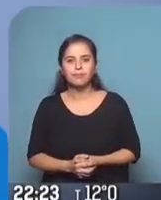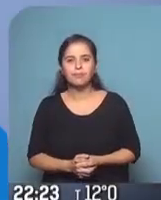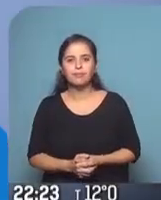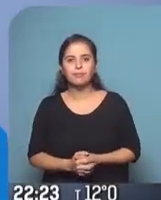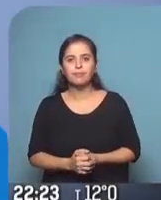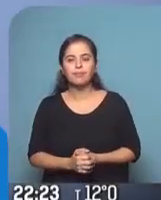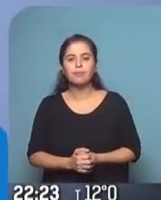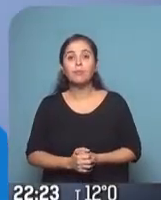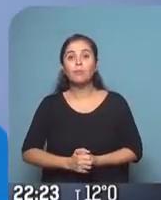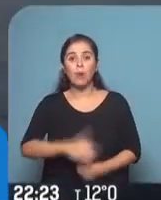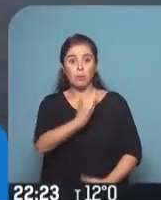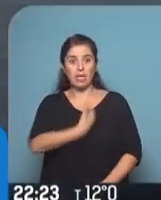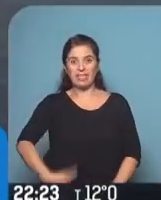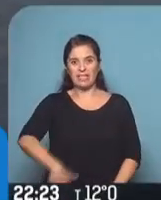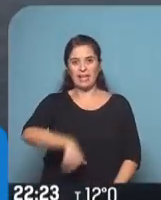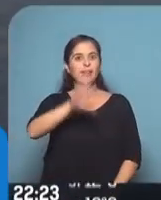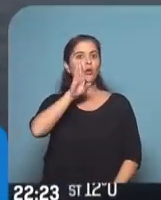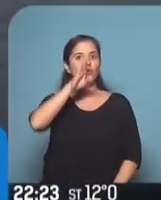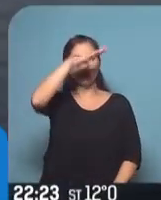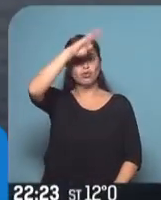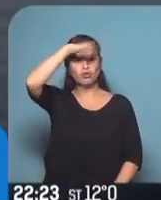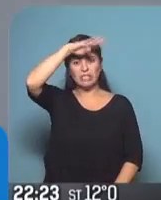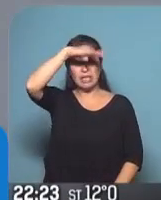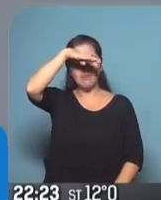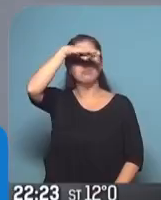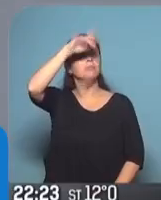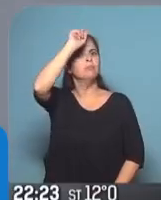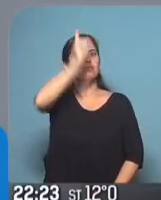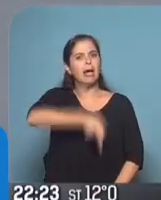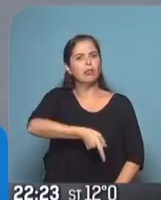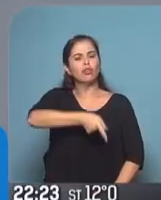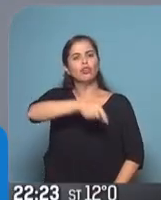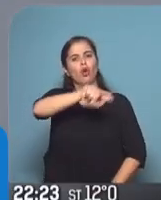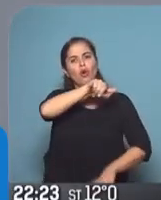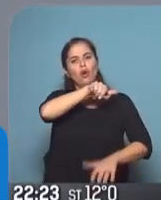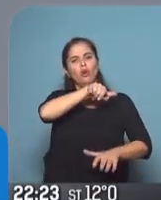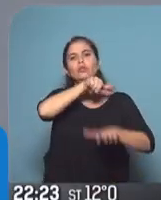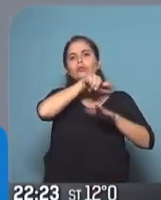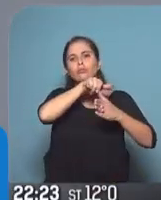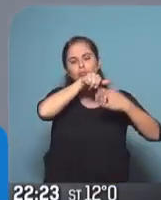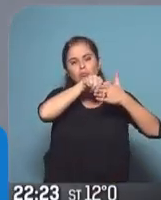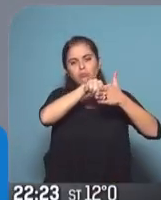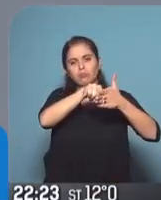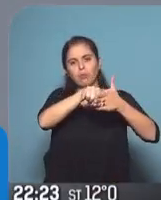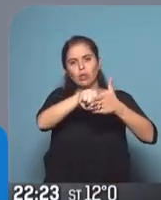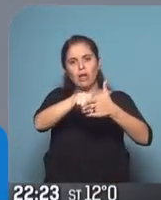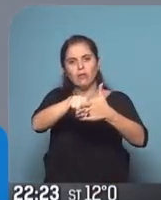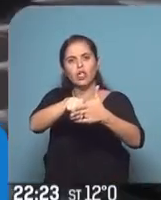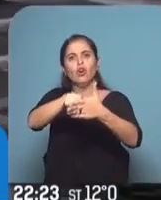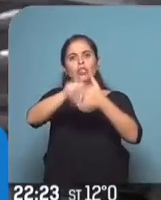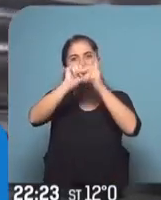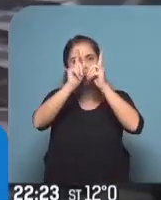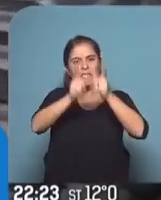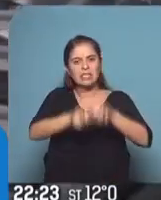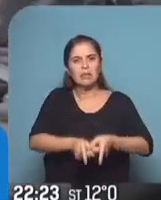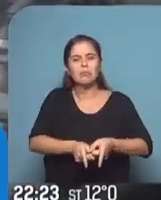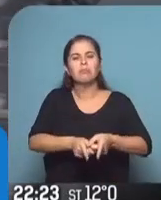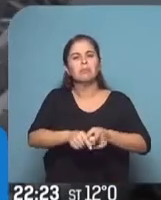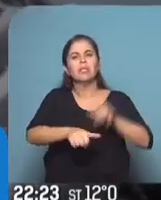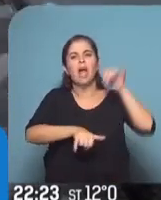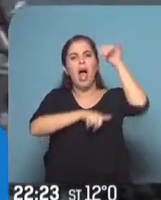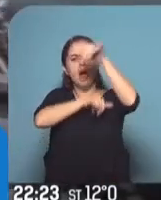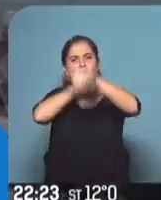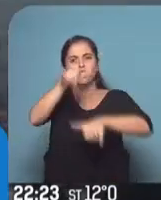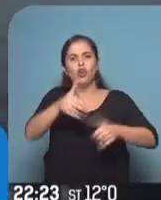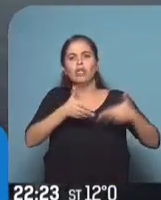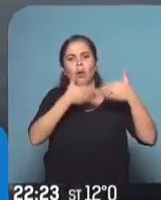Trump ordenó el envío de portaaviones, barcos, bombarderos estratégicos y tropas a Medio Oriente, agitando una vez más